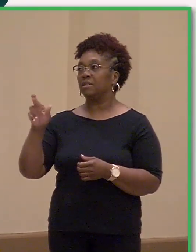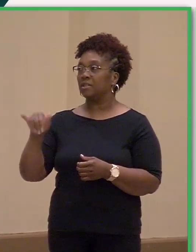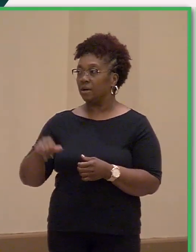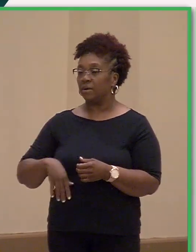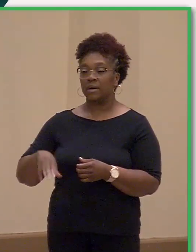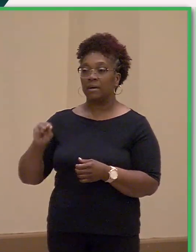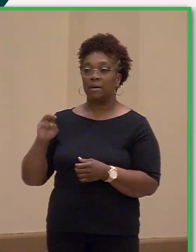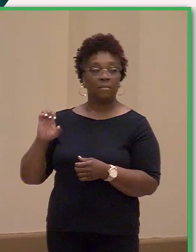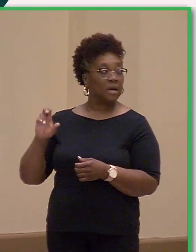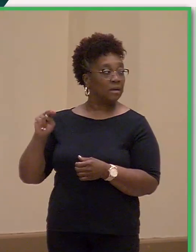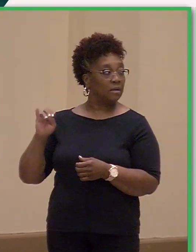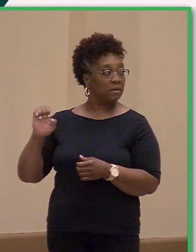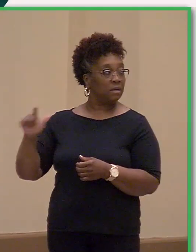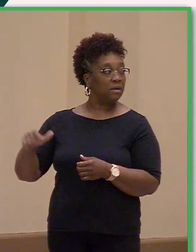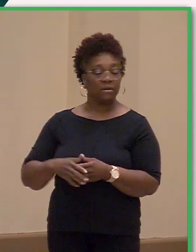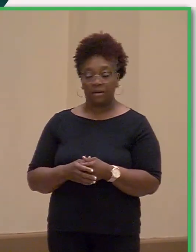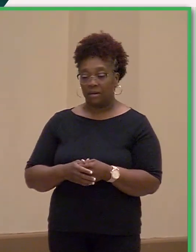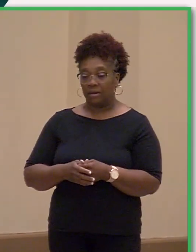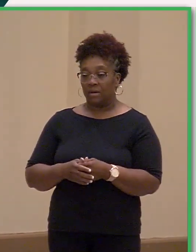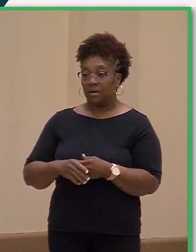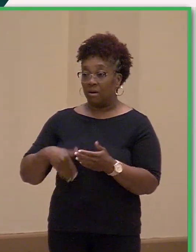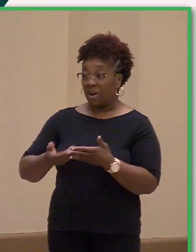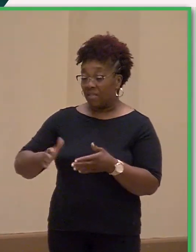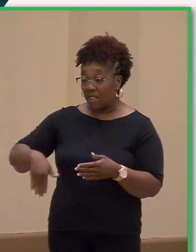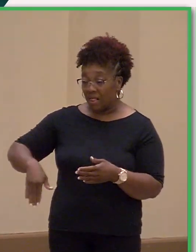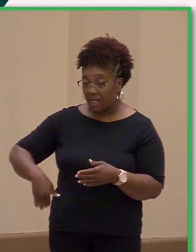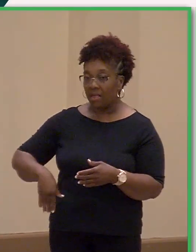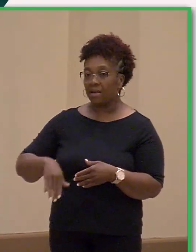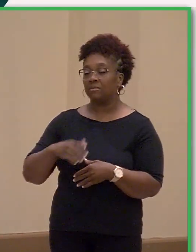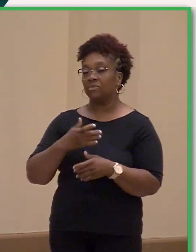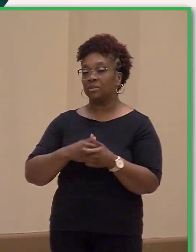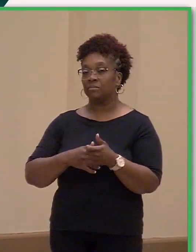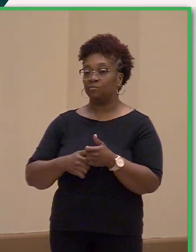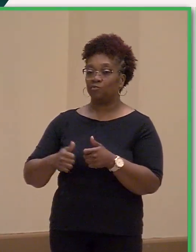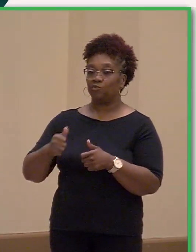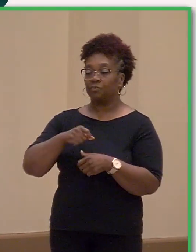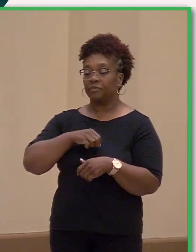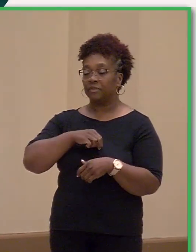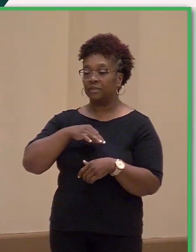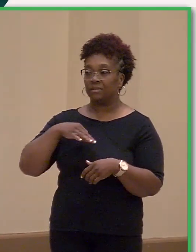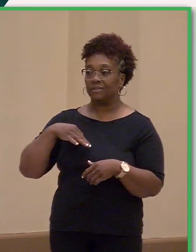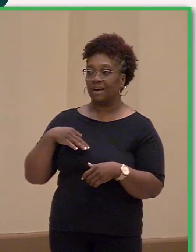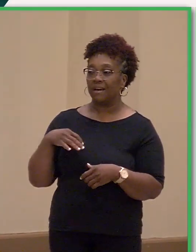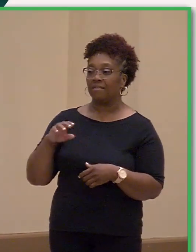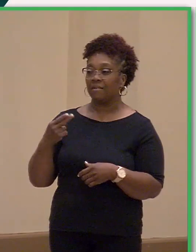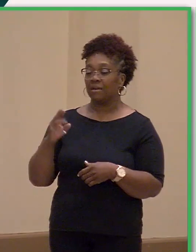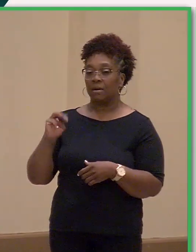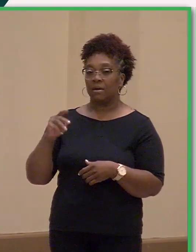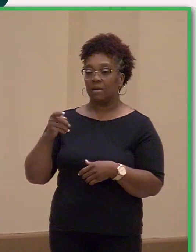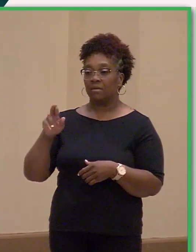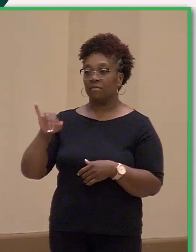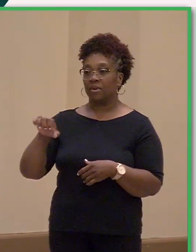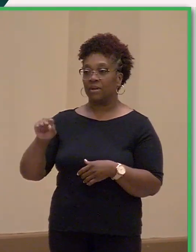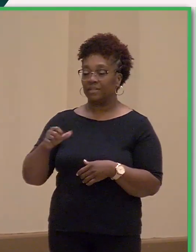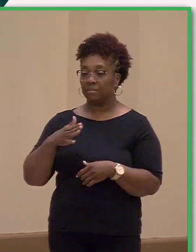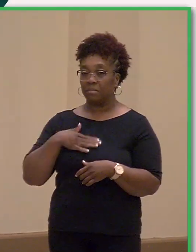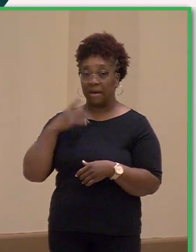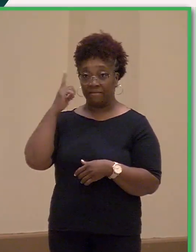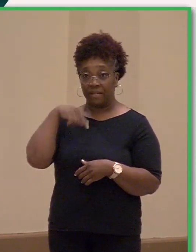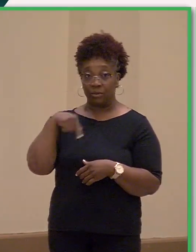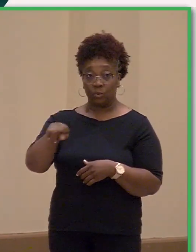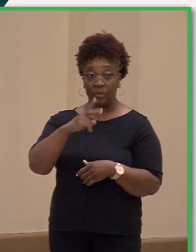at this moment, on her way is Chief of Staff Keontae Humphreys. Those are the folks, and I say it all the time, my face is the one that you see, but they're the ones